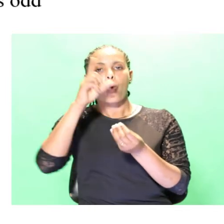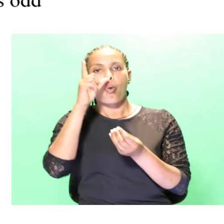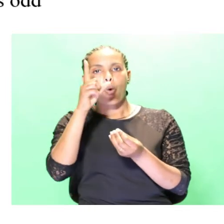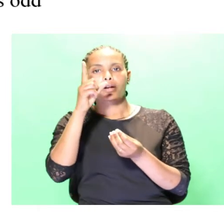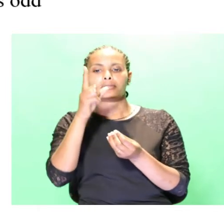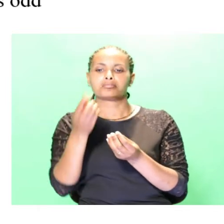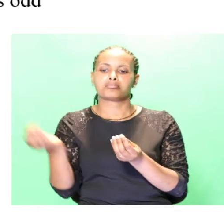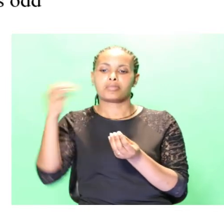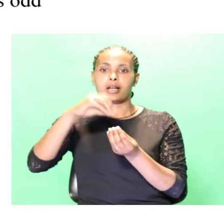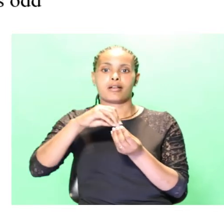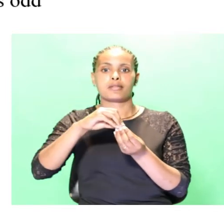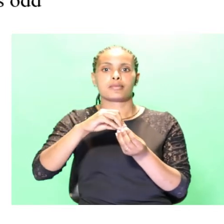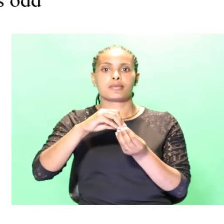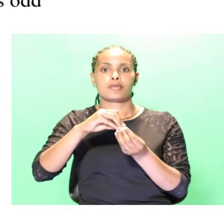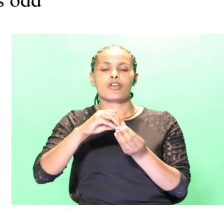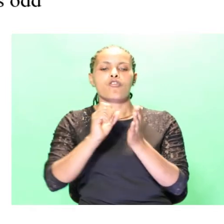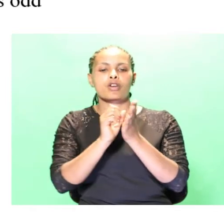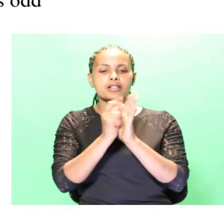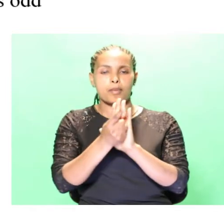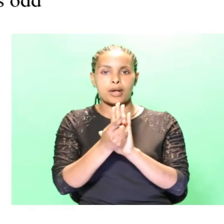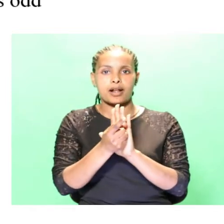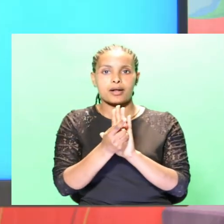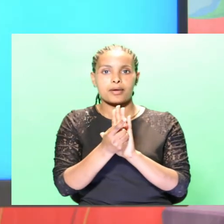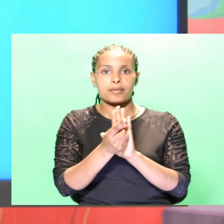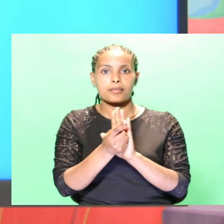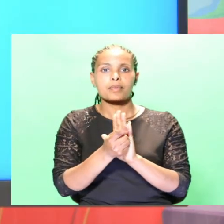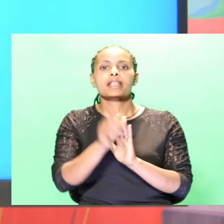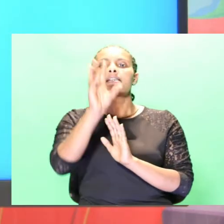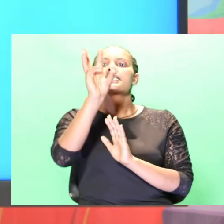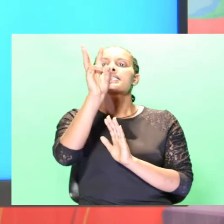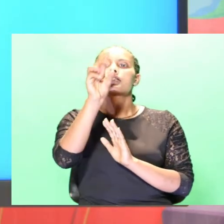preceding digit. For example,